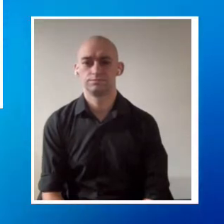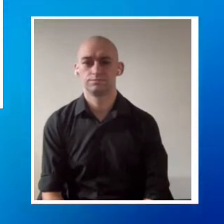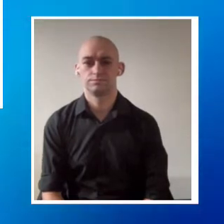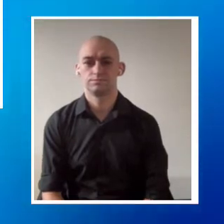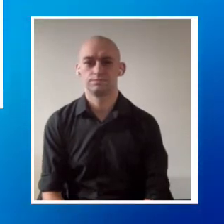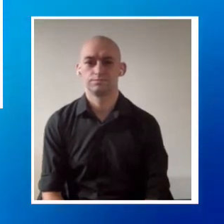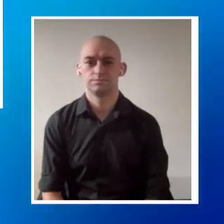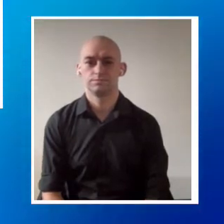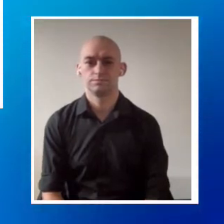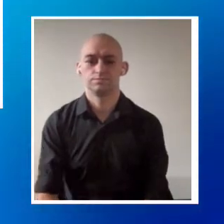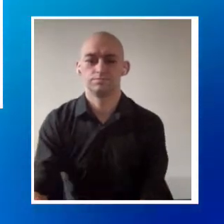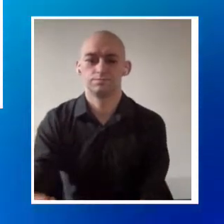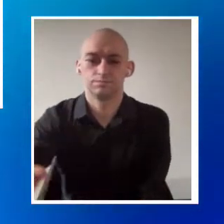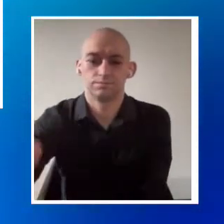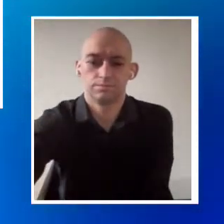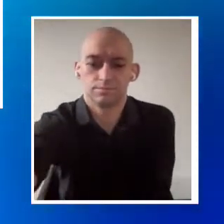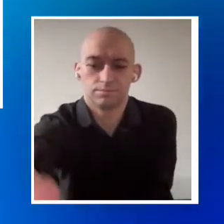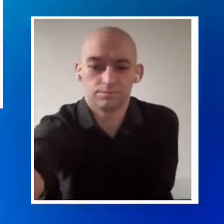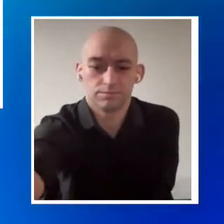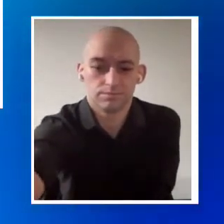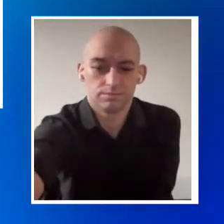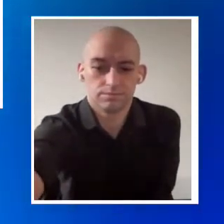Mhm.